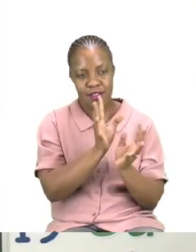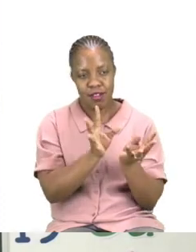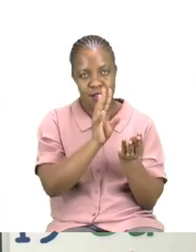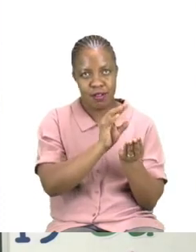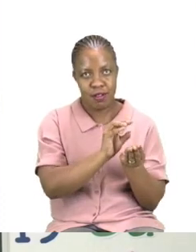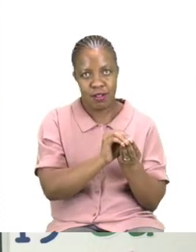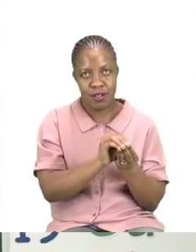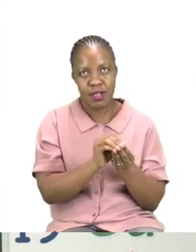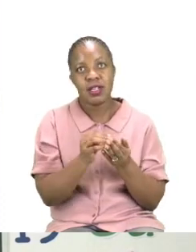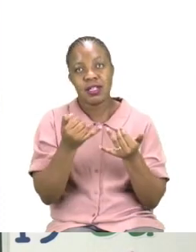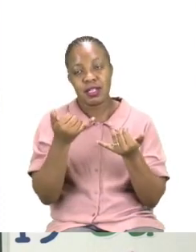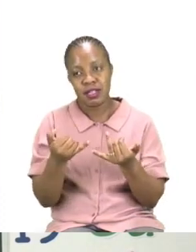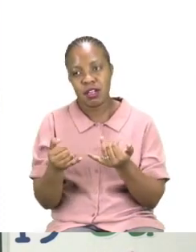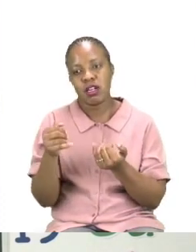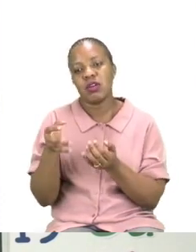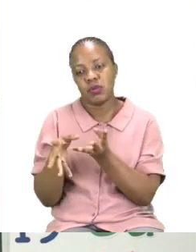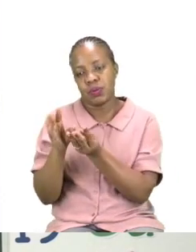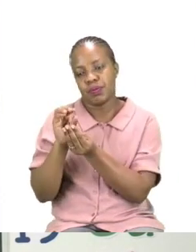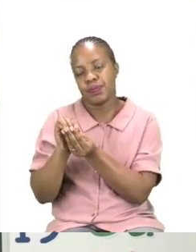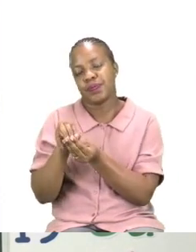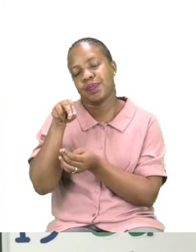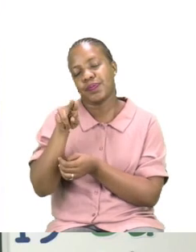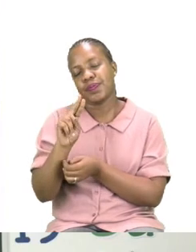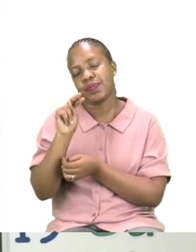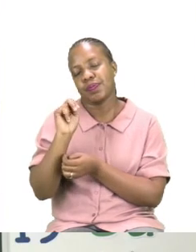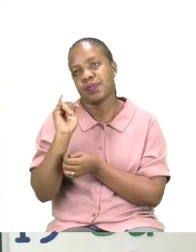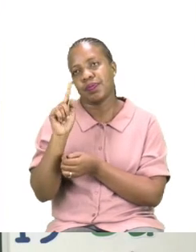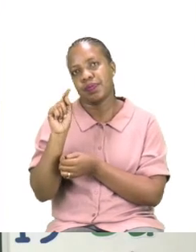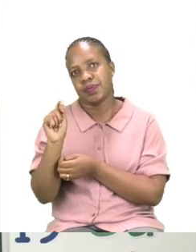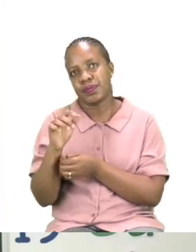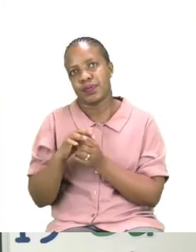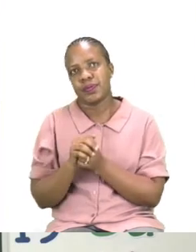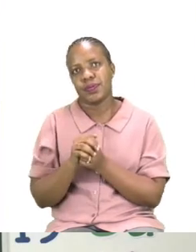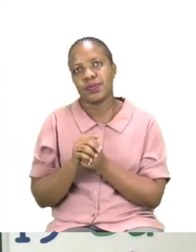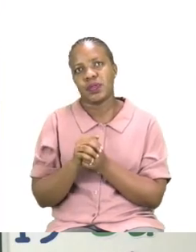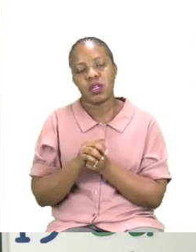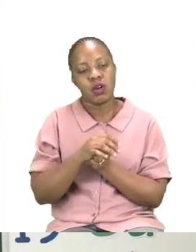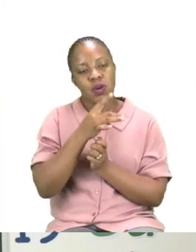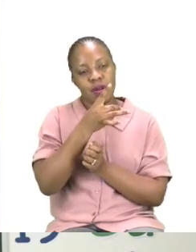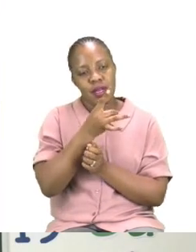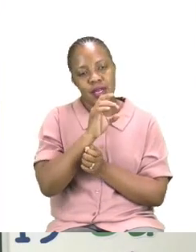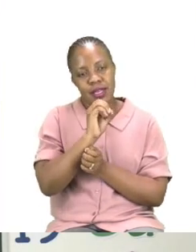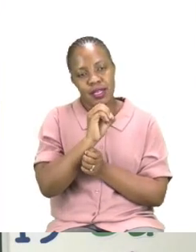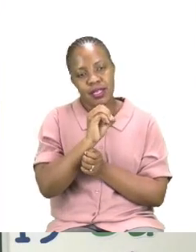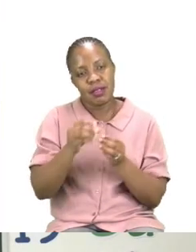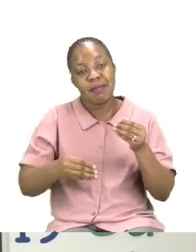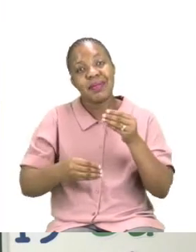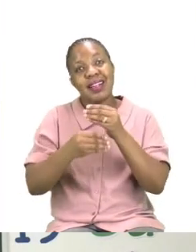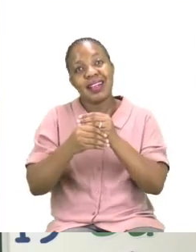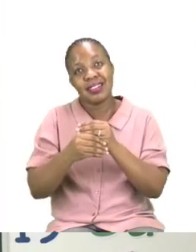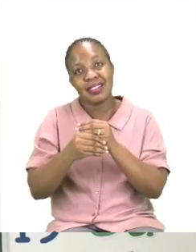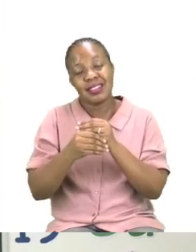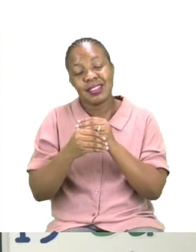our units. So we say 80 plus, and then we say, what is